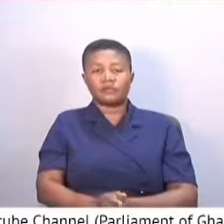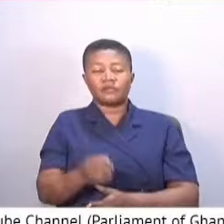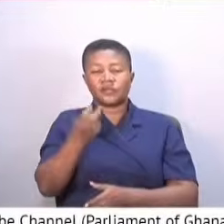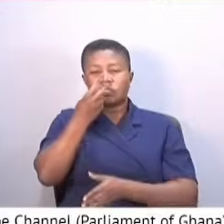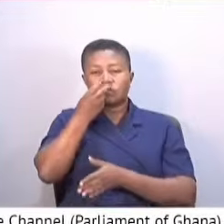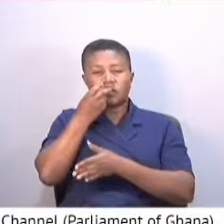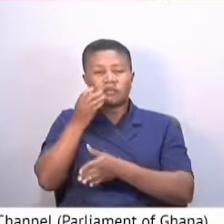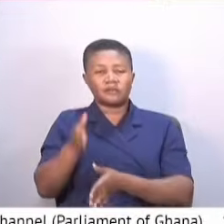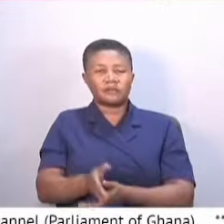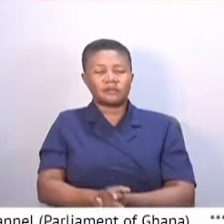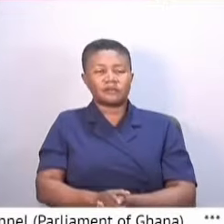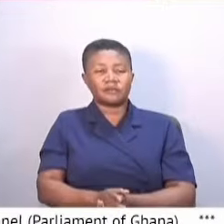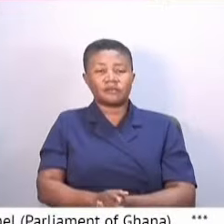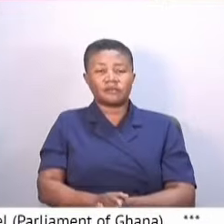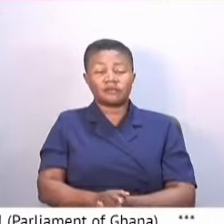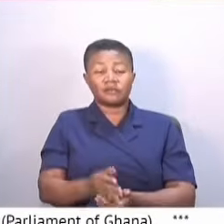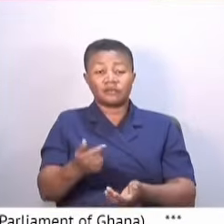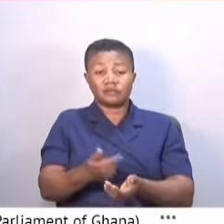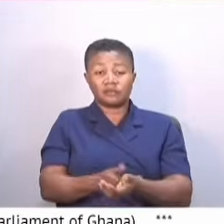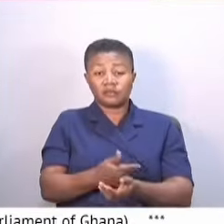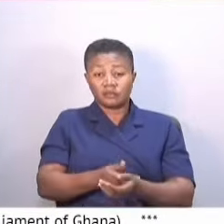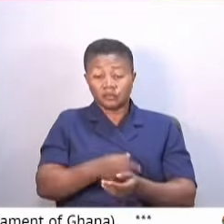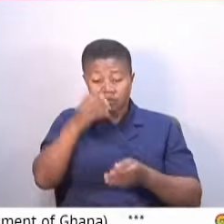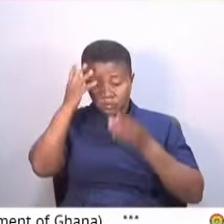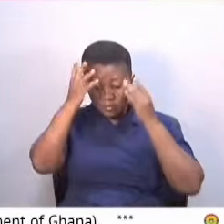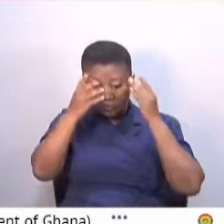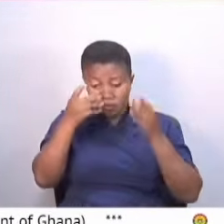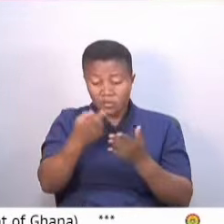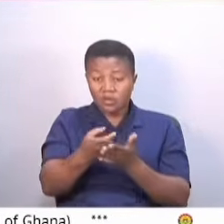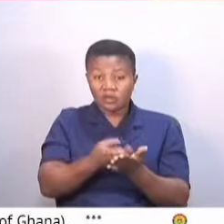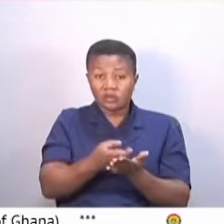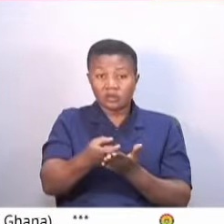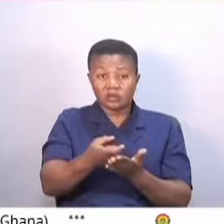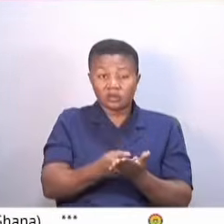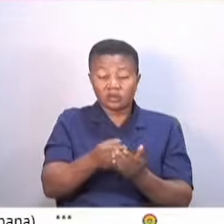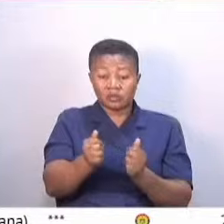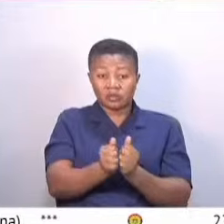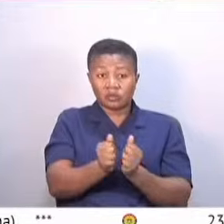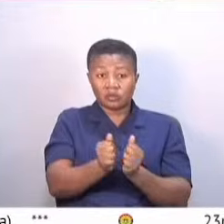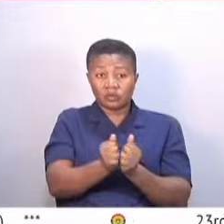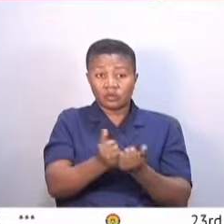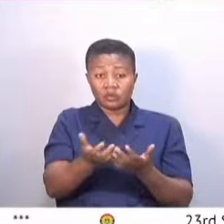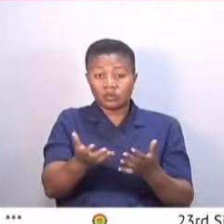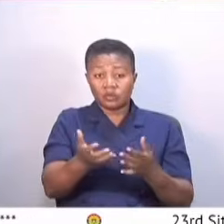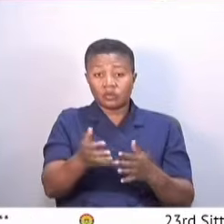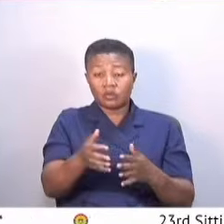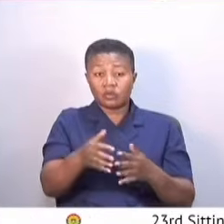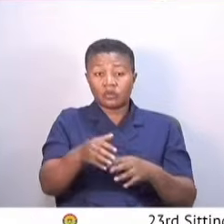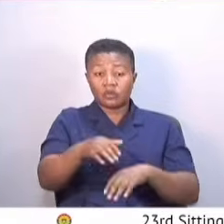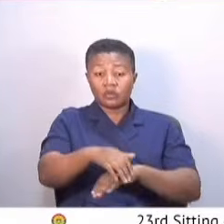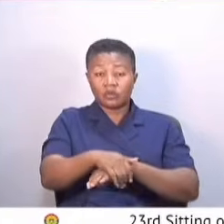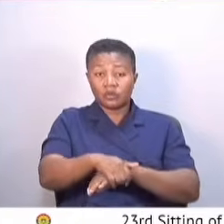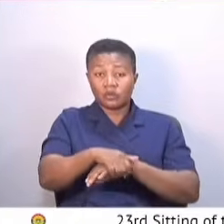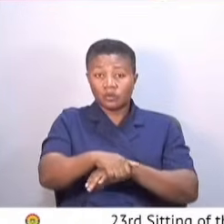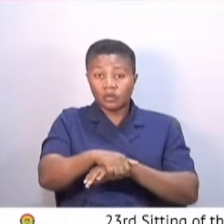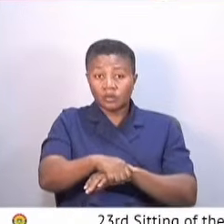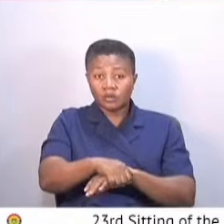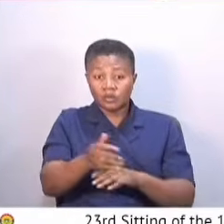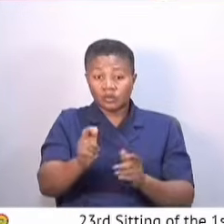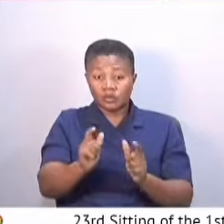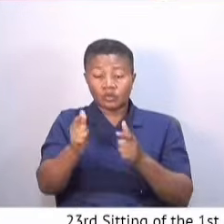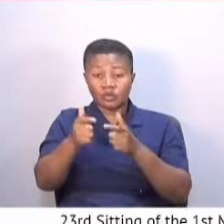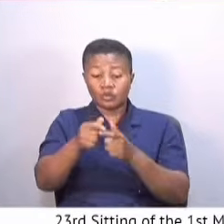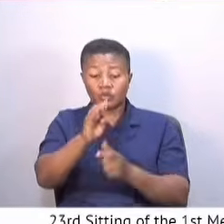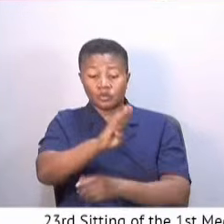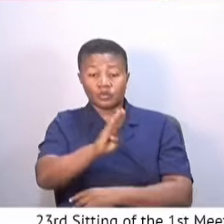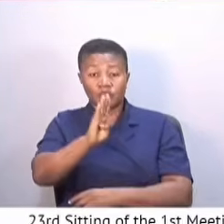Mr. Speaker, Ghana initiated discussions with the British Petroleum BP in